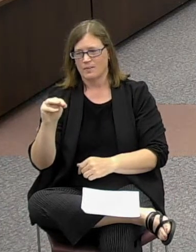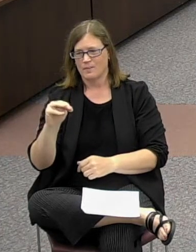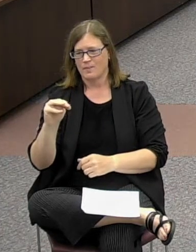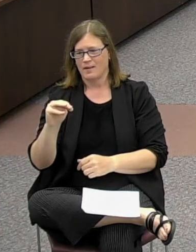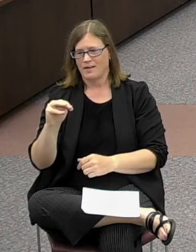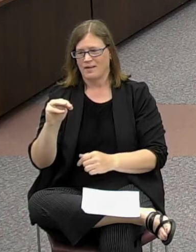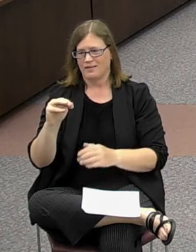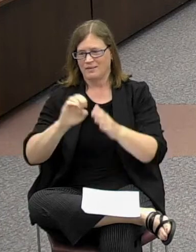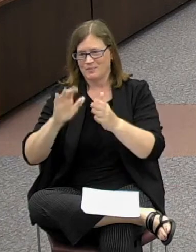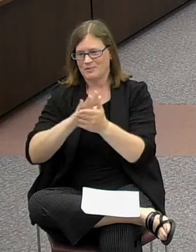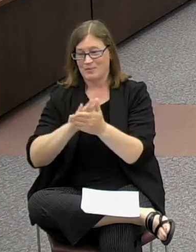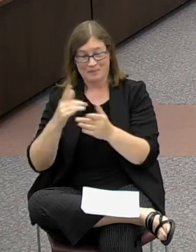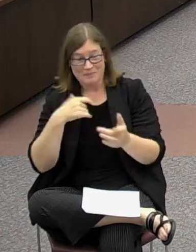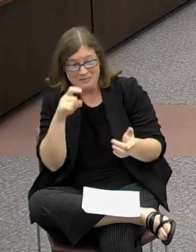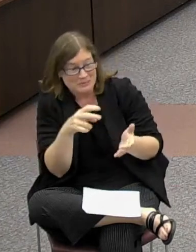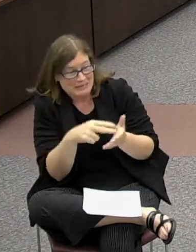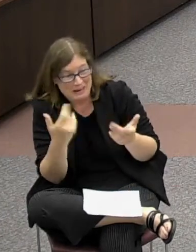Jennifer?